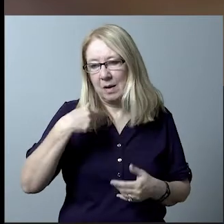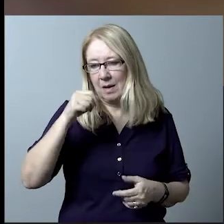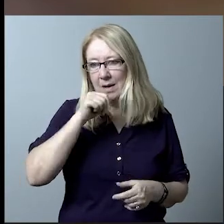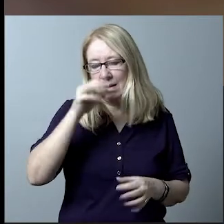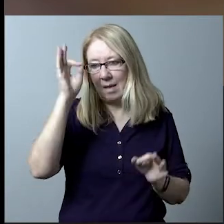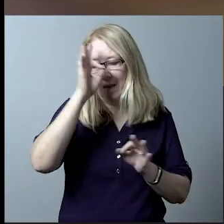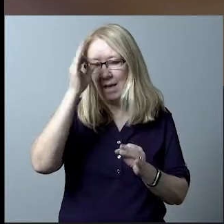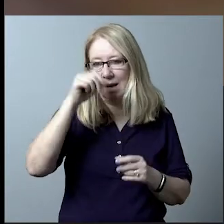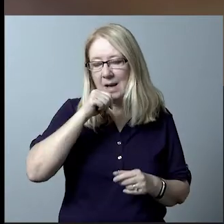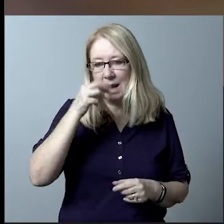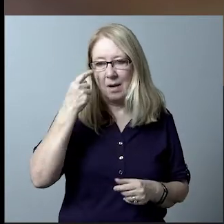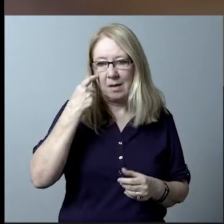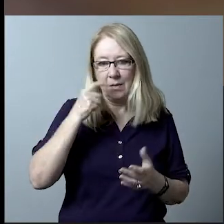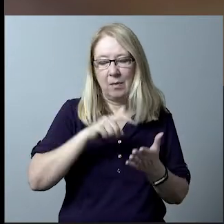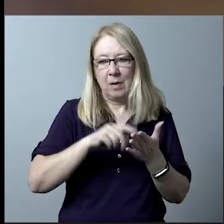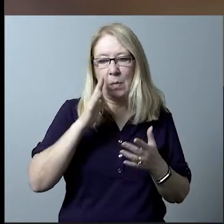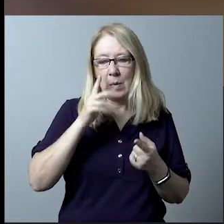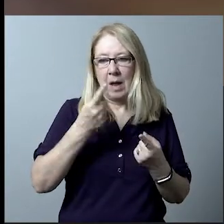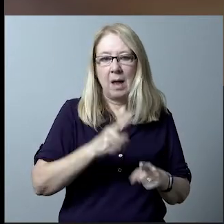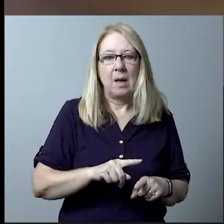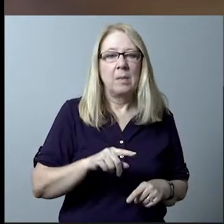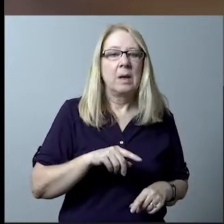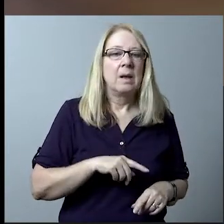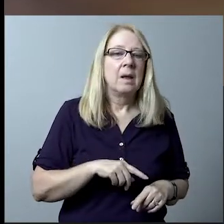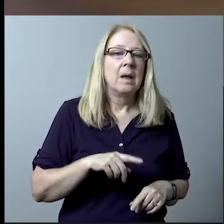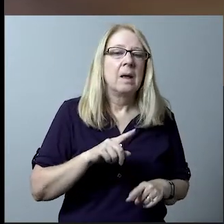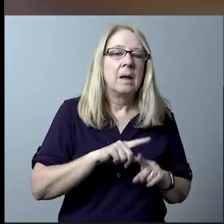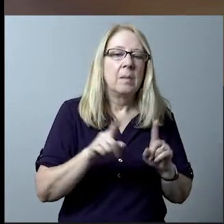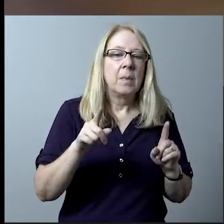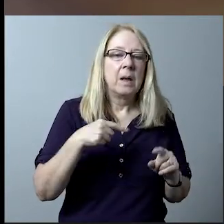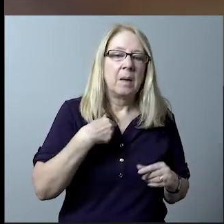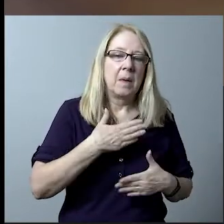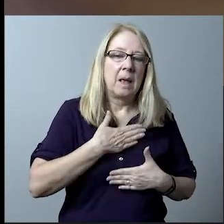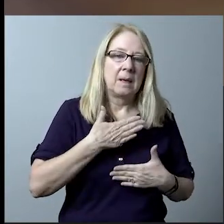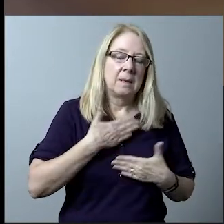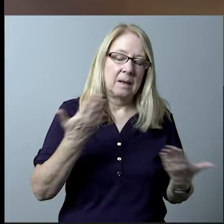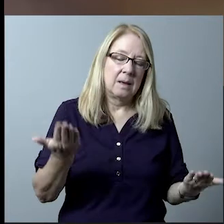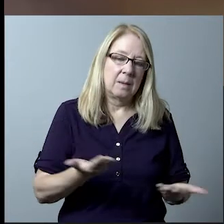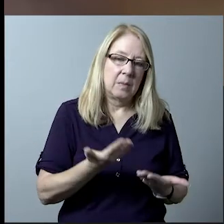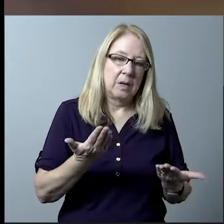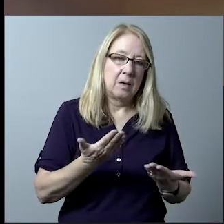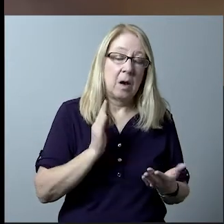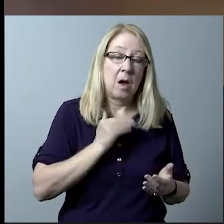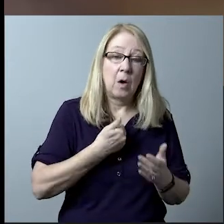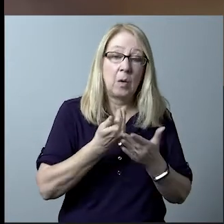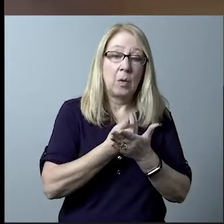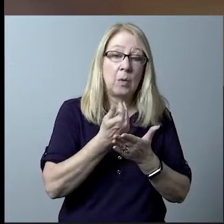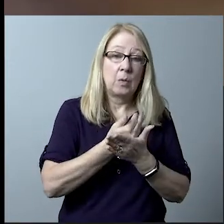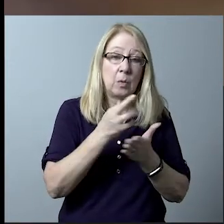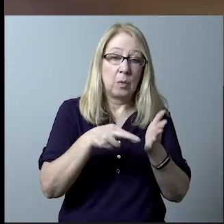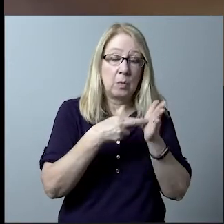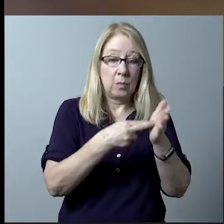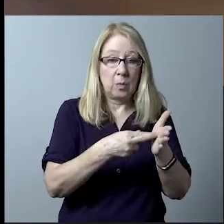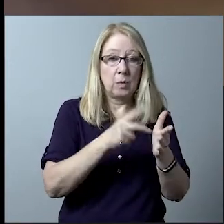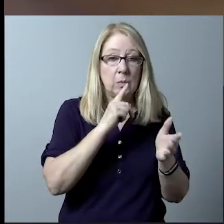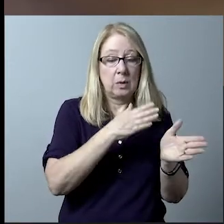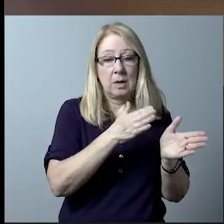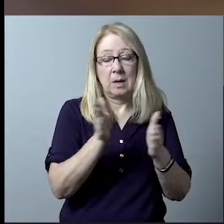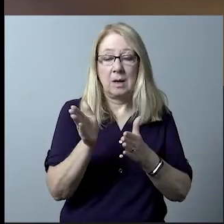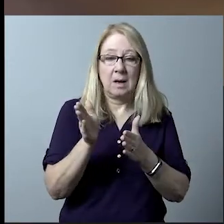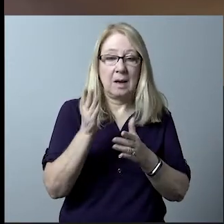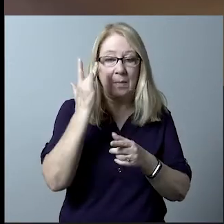So it's been a very interesting few months, but I'm excited to be here. In our new normal, the roles and priorities of